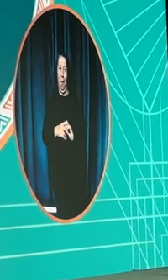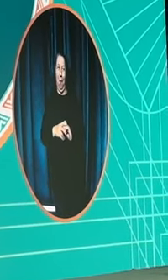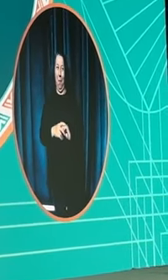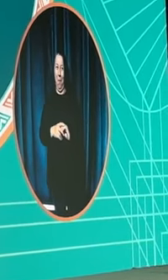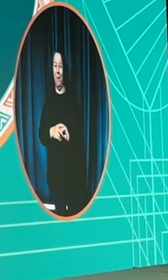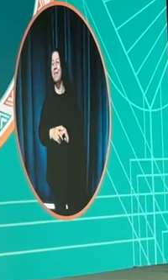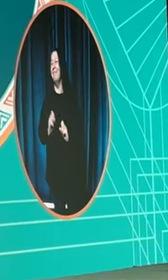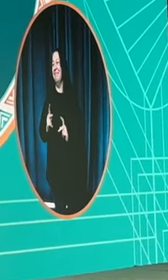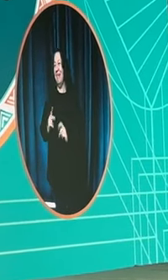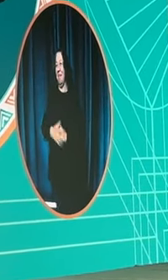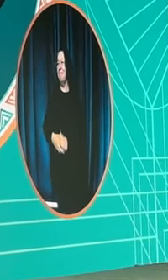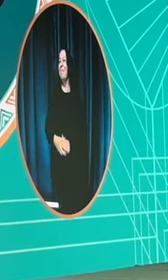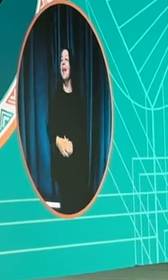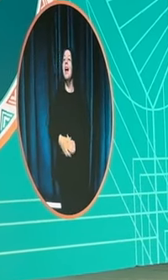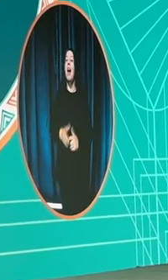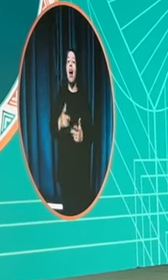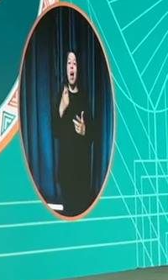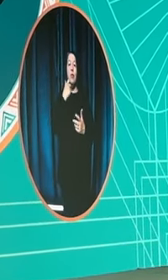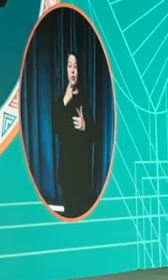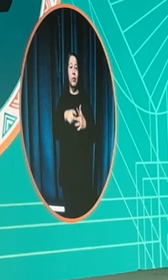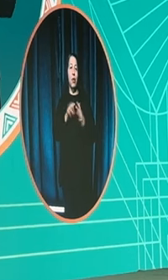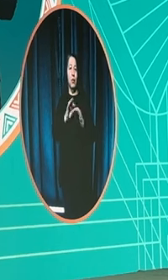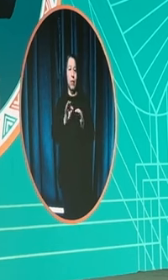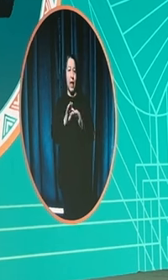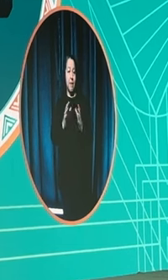So as I was beginning to say,